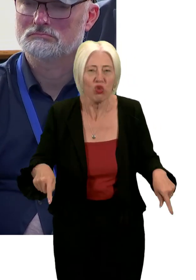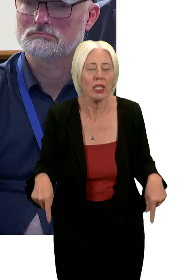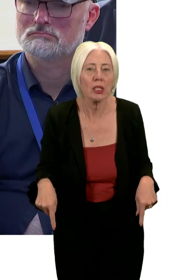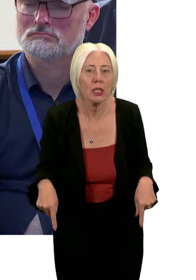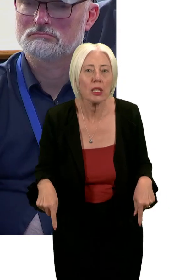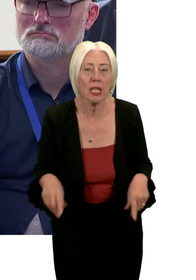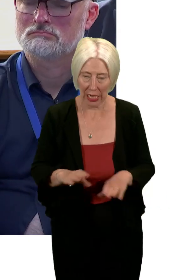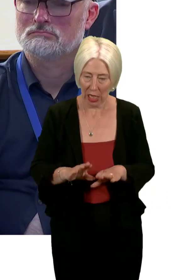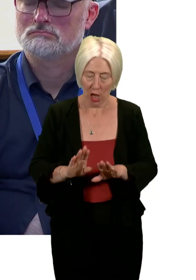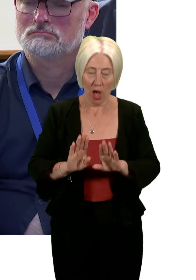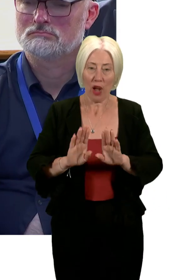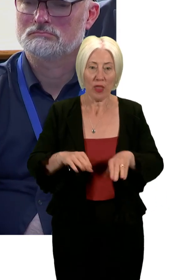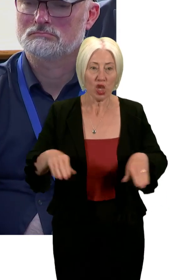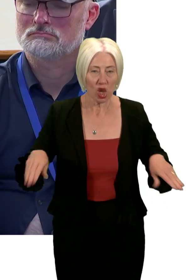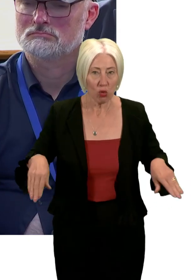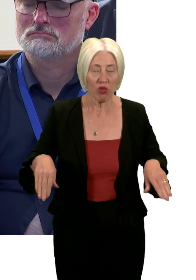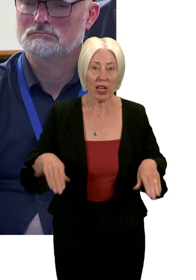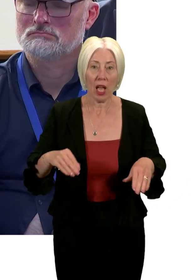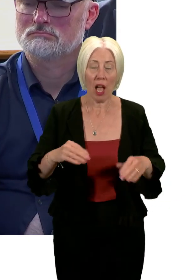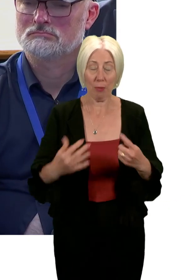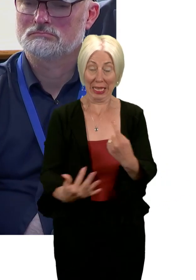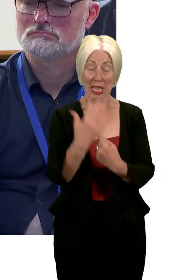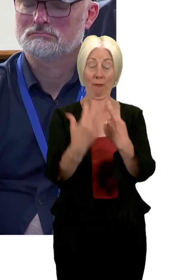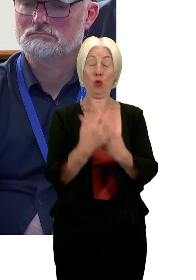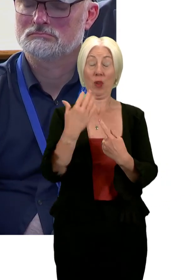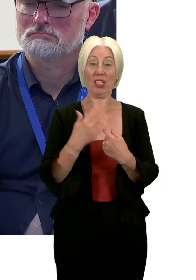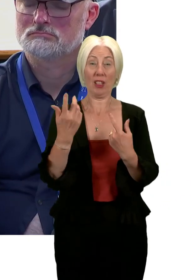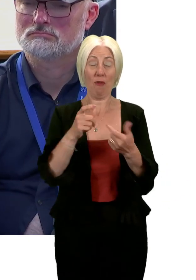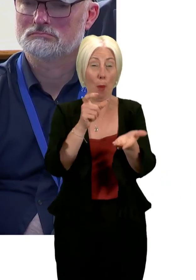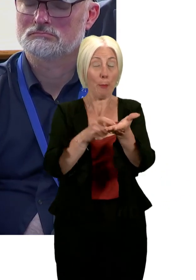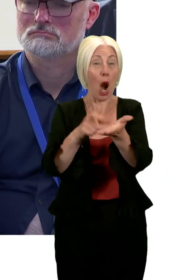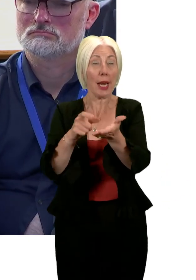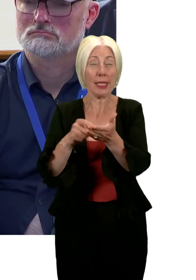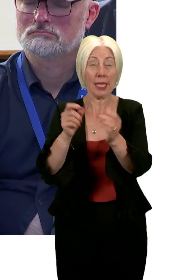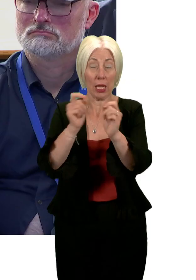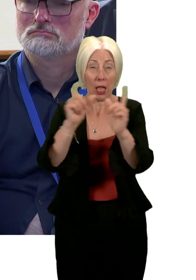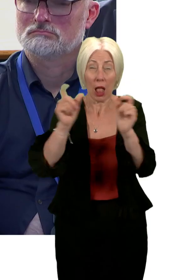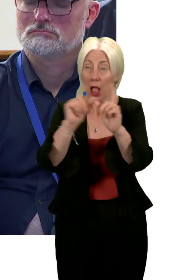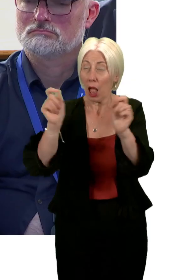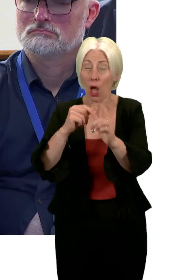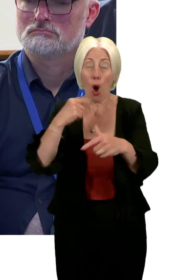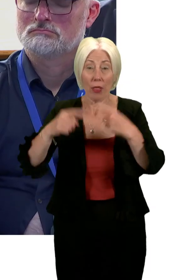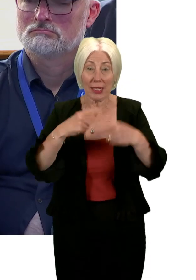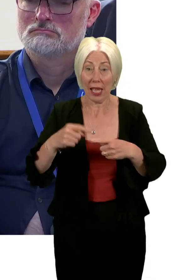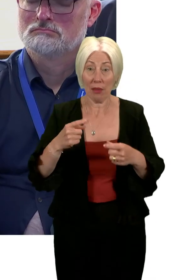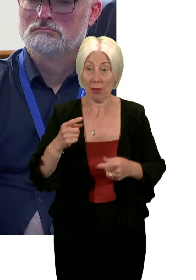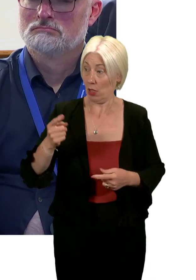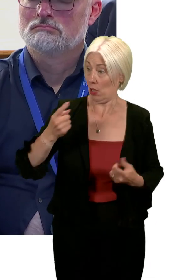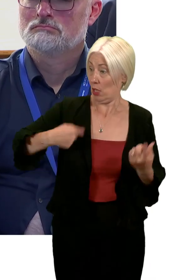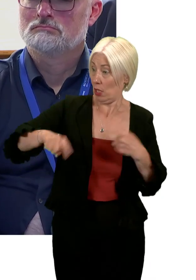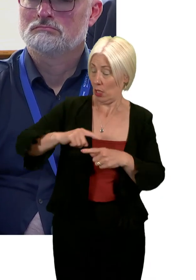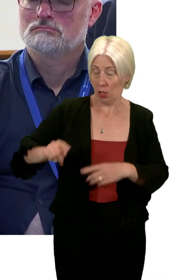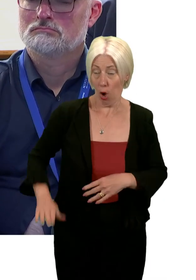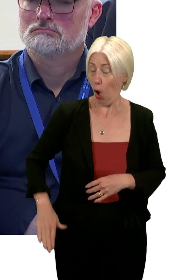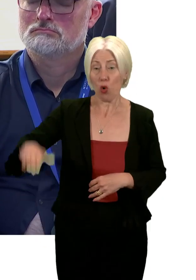are marketed at constantly. The environment that I grew up in, and frankly all of us did on the